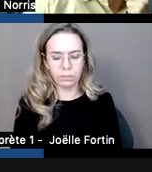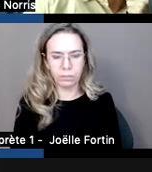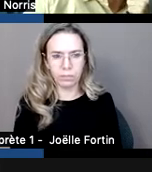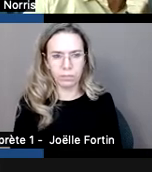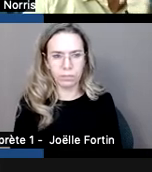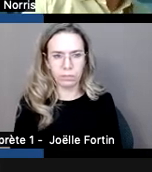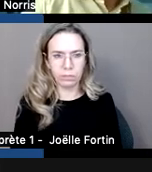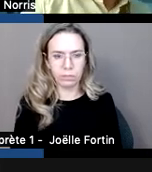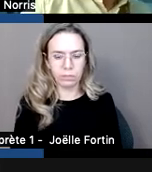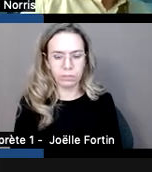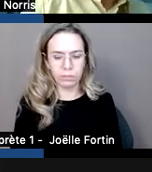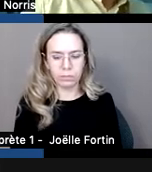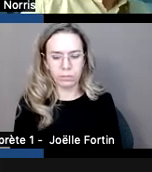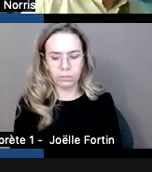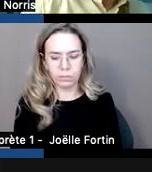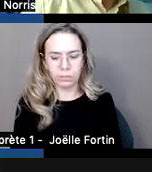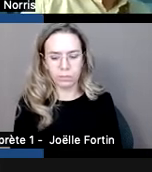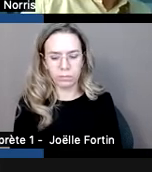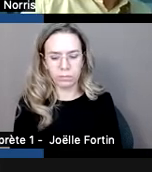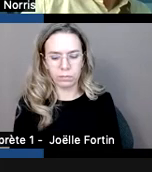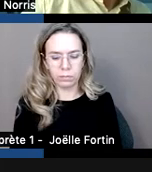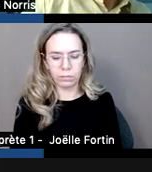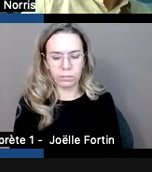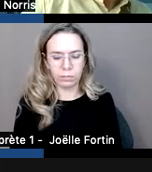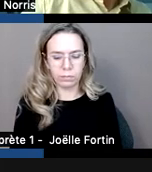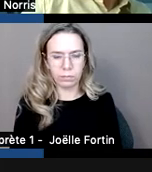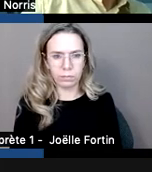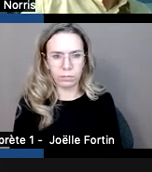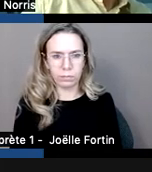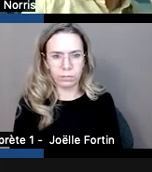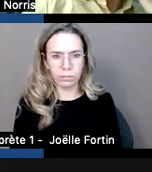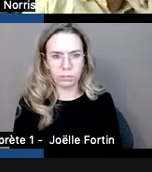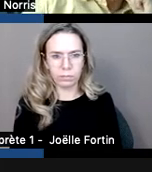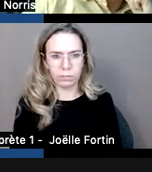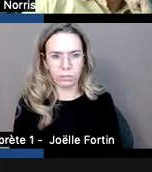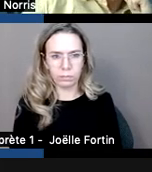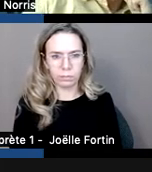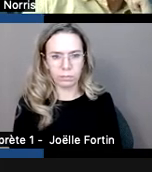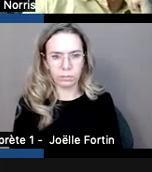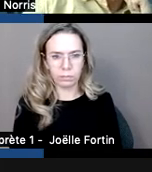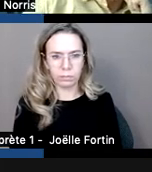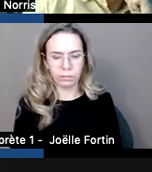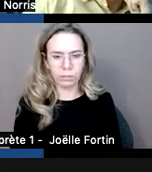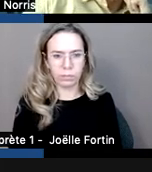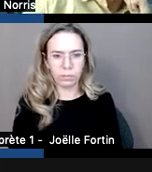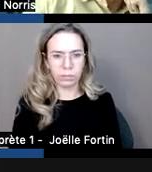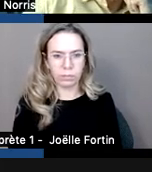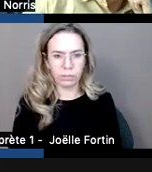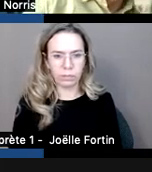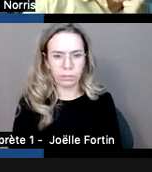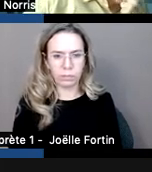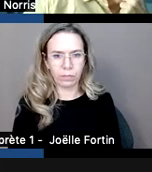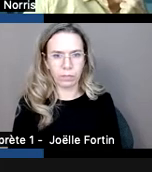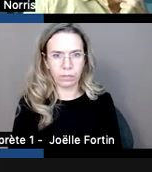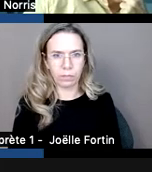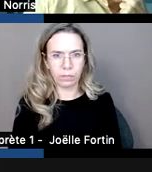We must ask, what would cause a person to do this thing? What is the human motivation